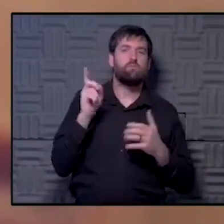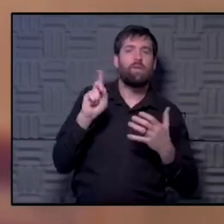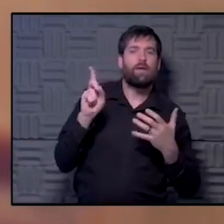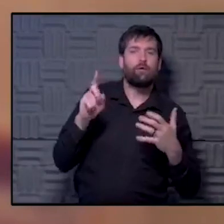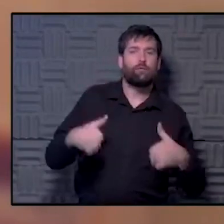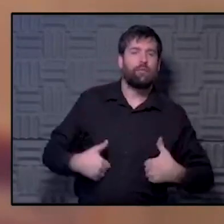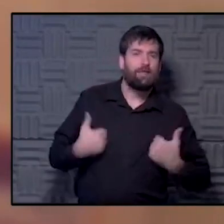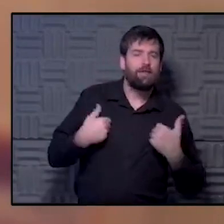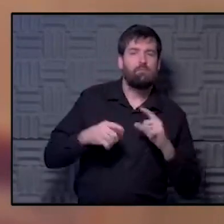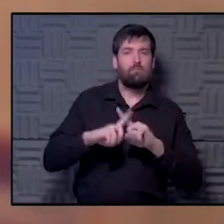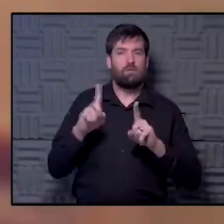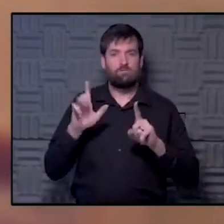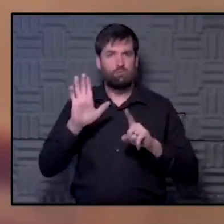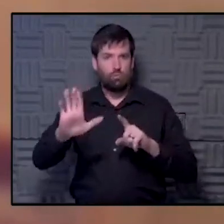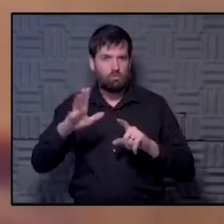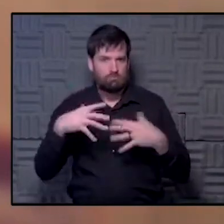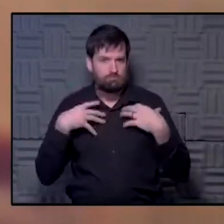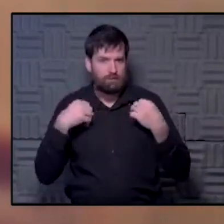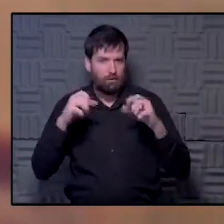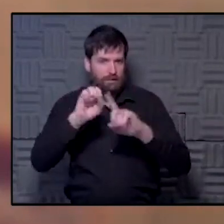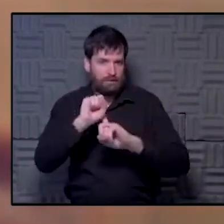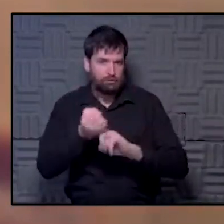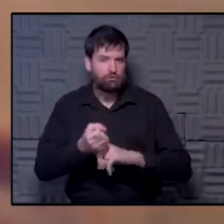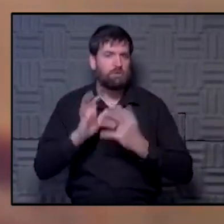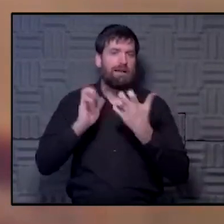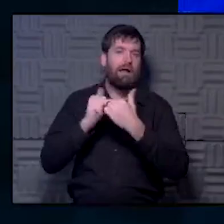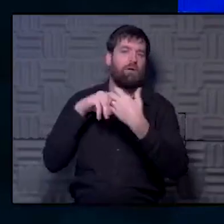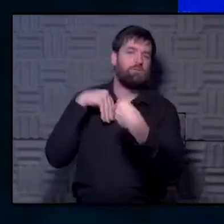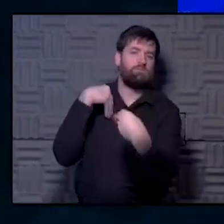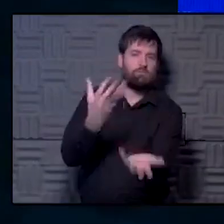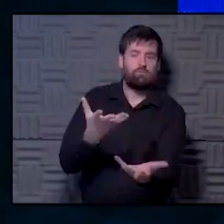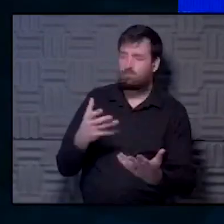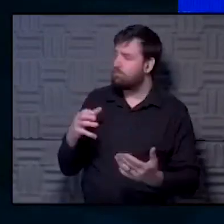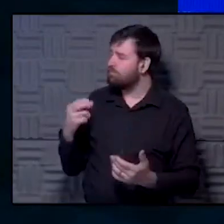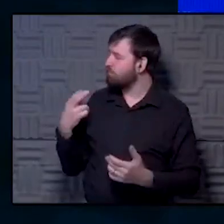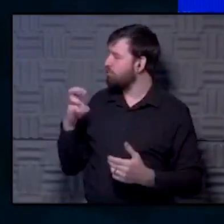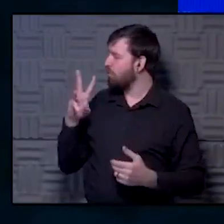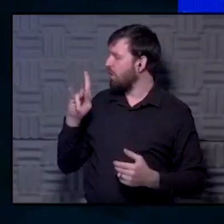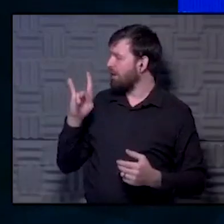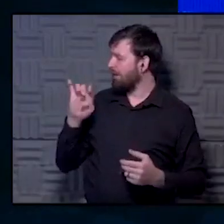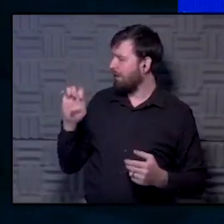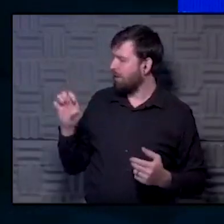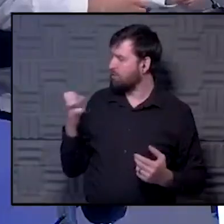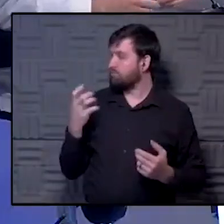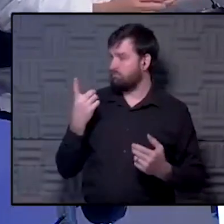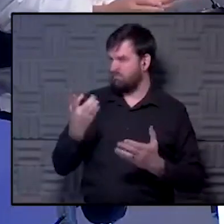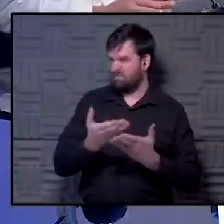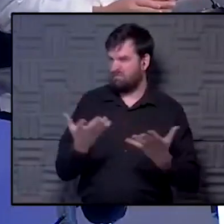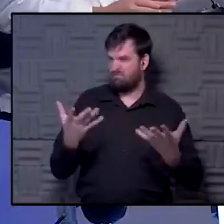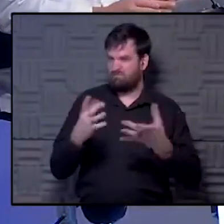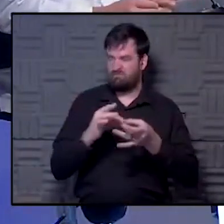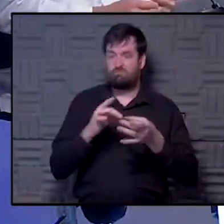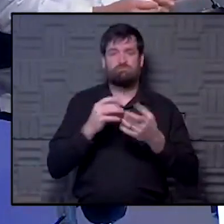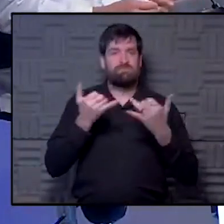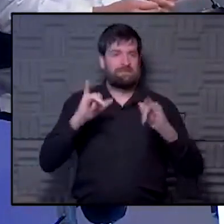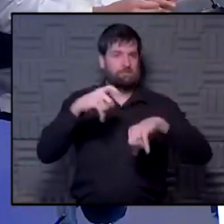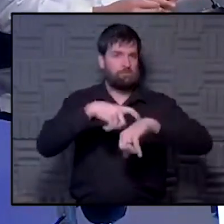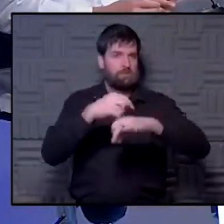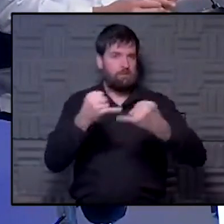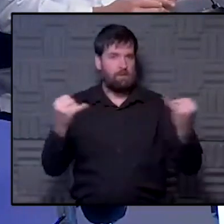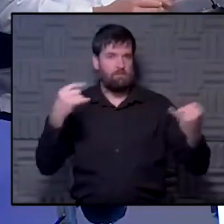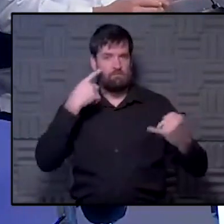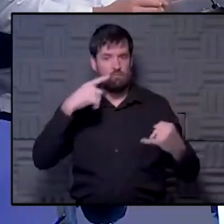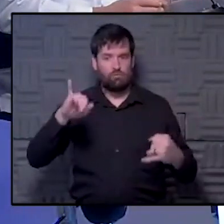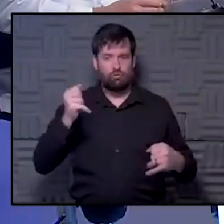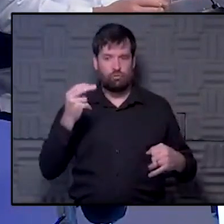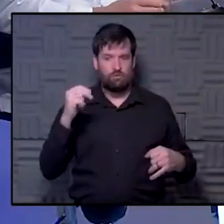are and, how we're going to get to you. Okay, one of the things we should say is there's still a timeline for Johnson &